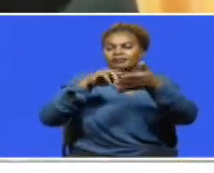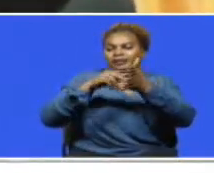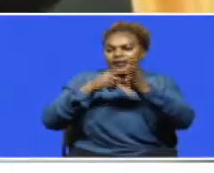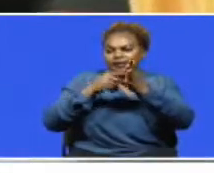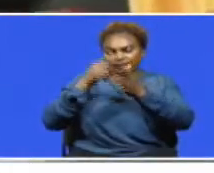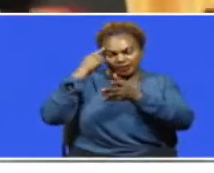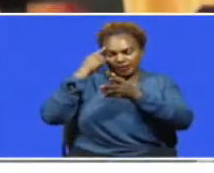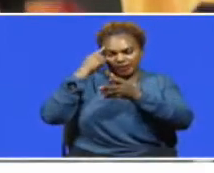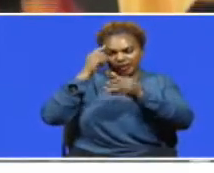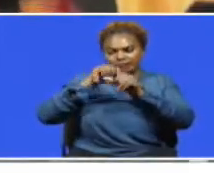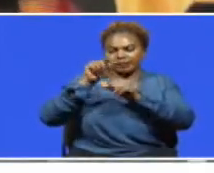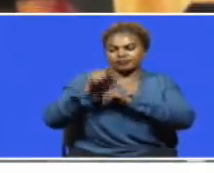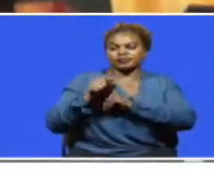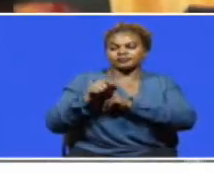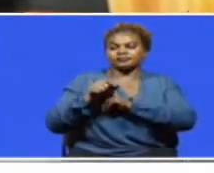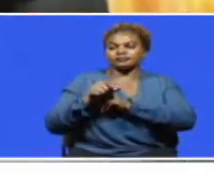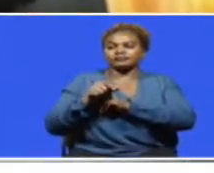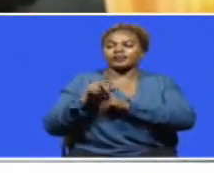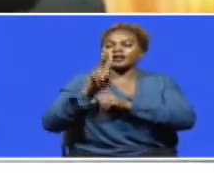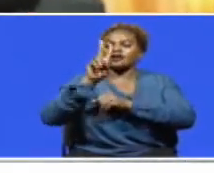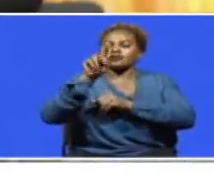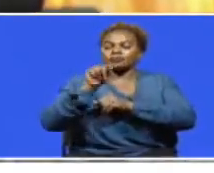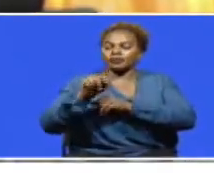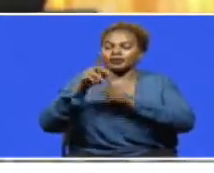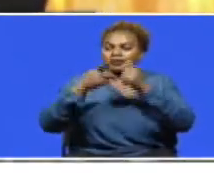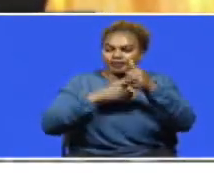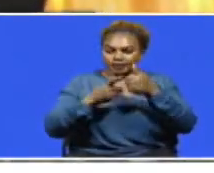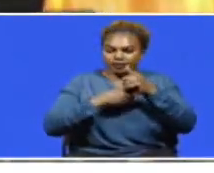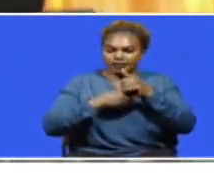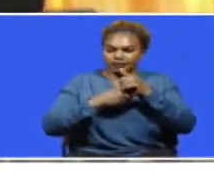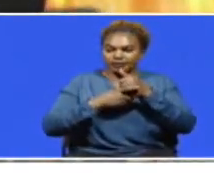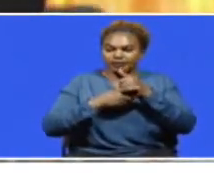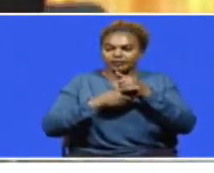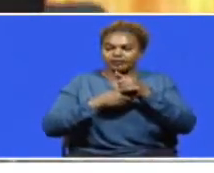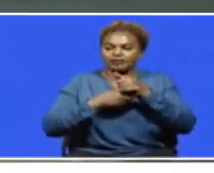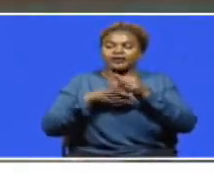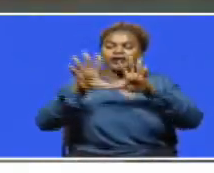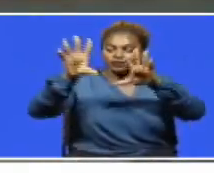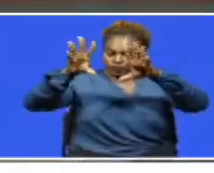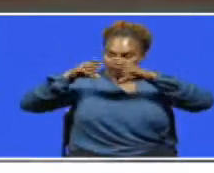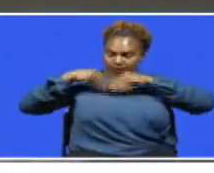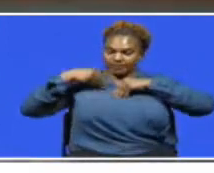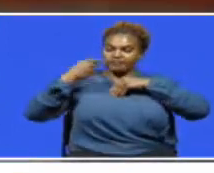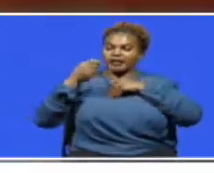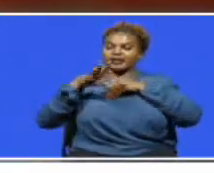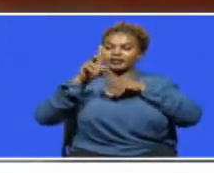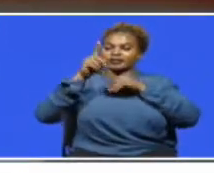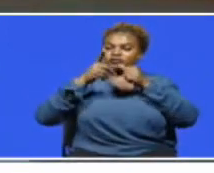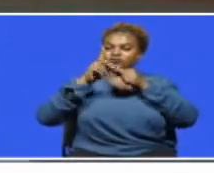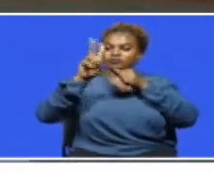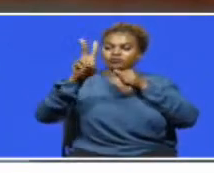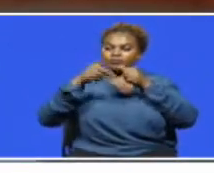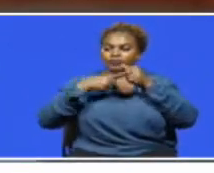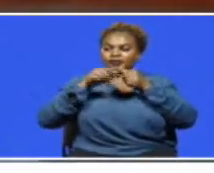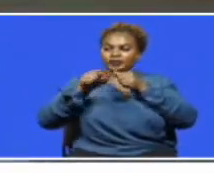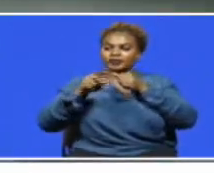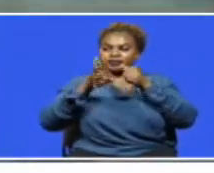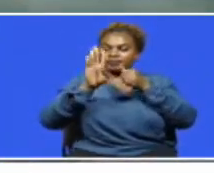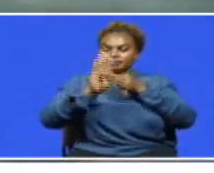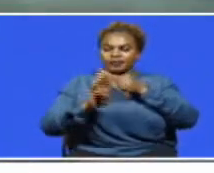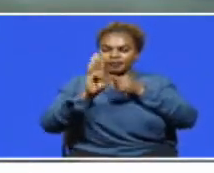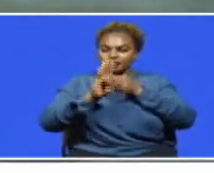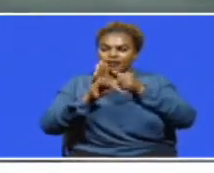it is, capacity charge is all about? The 2.6 is that you receive money, 2.6 billion